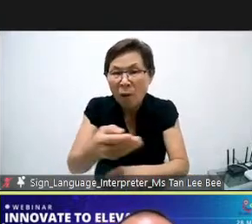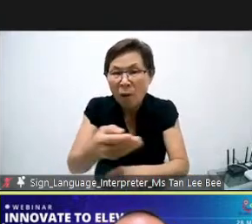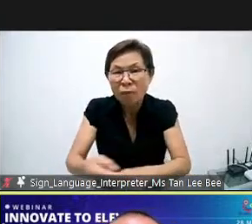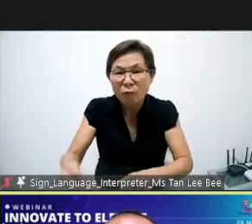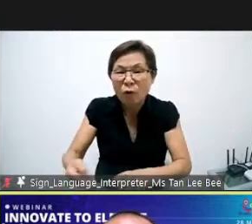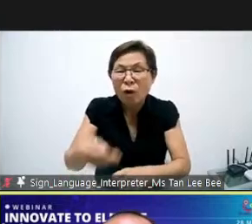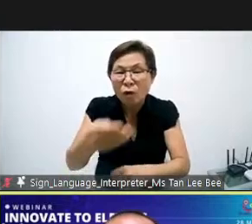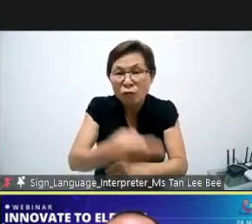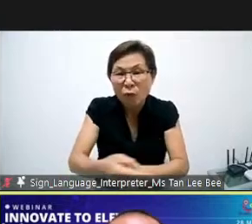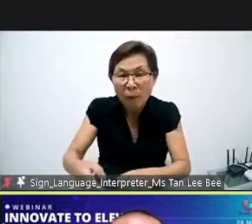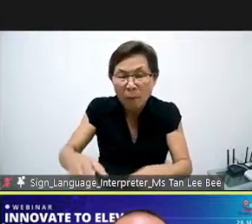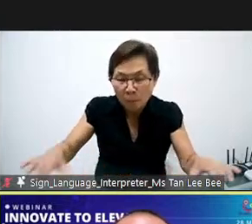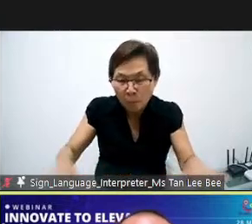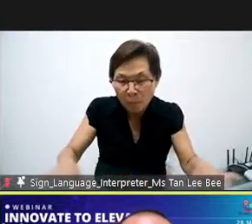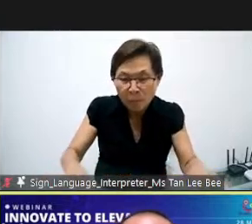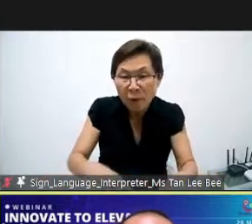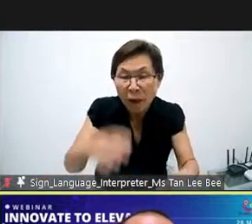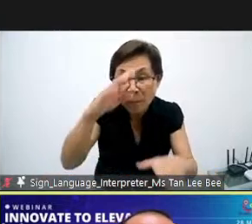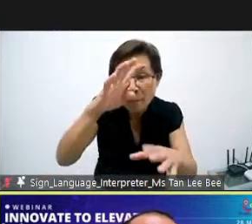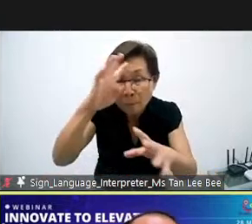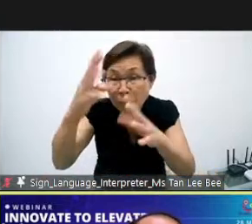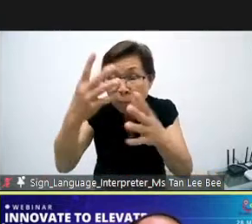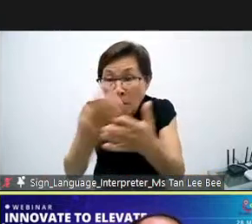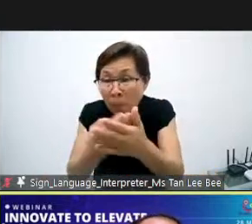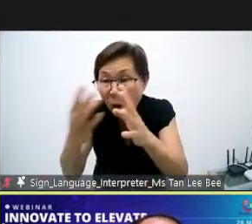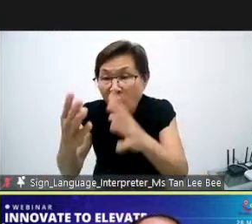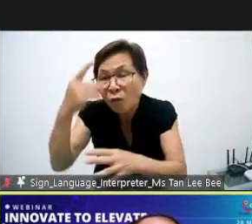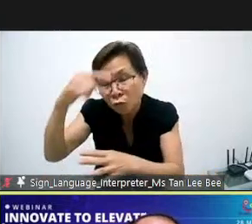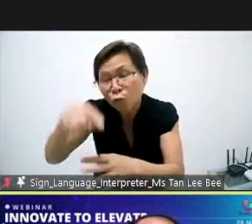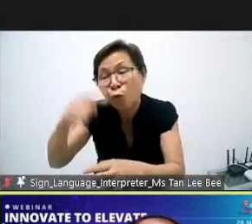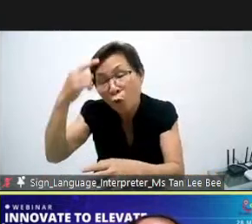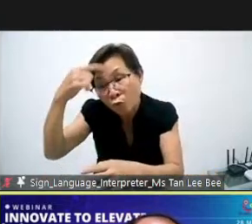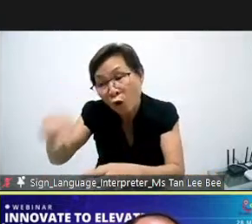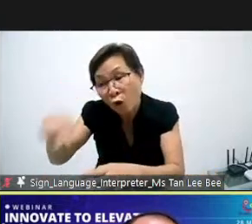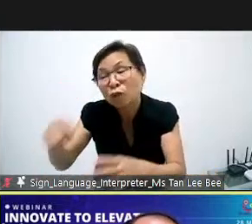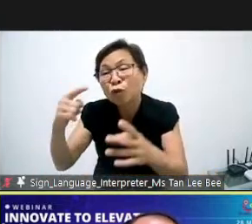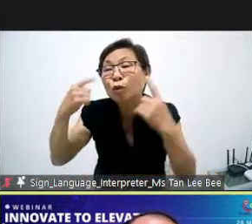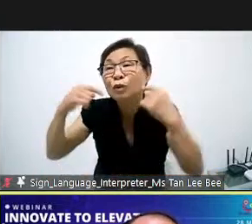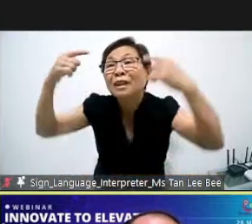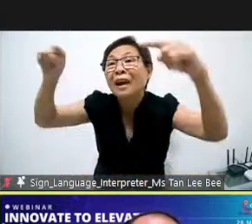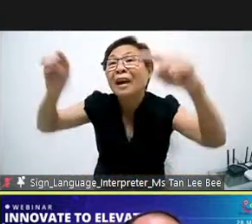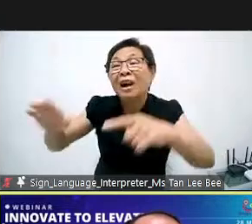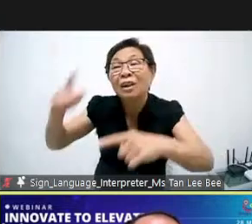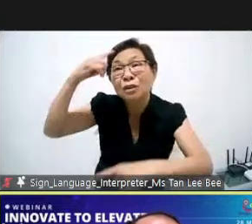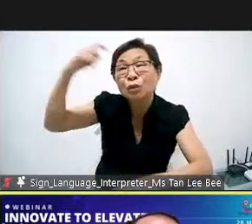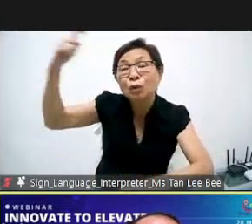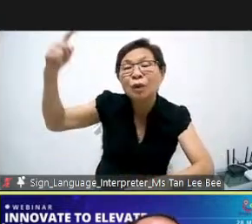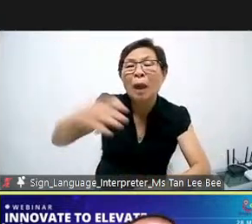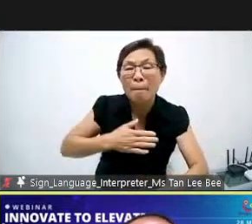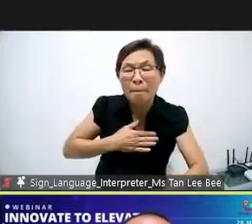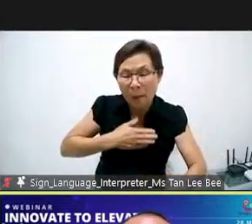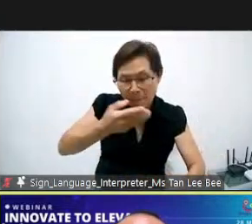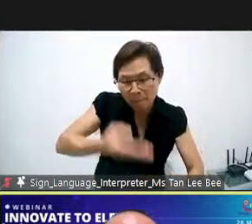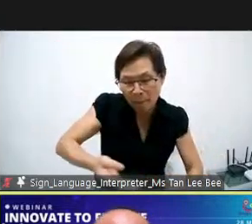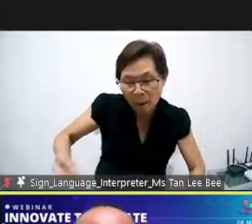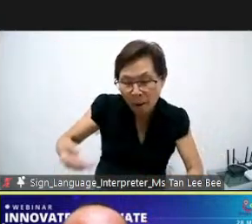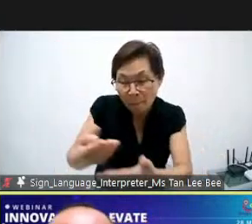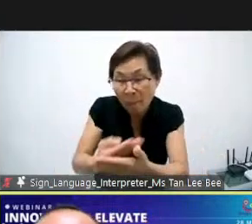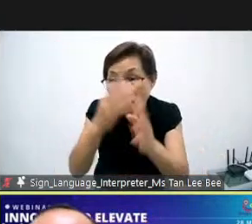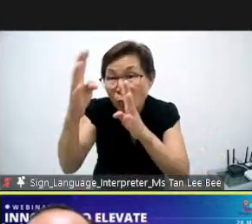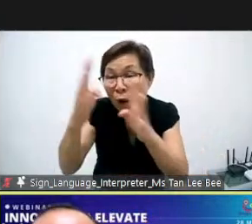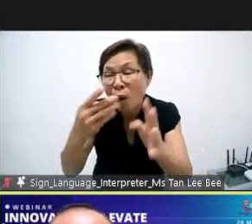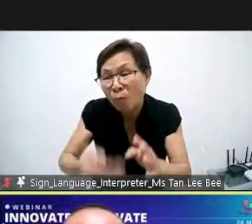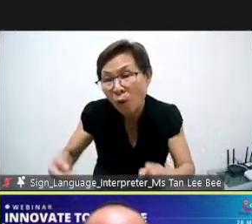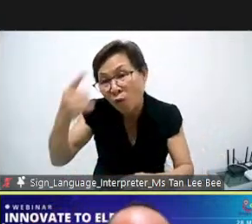fulfill her dreams. So actually, my why I doing my device is to fulfill